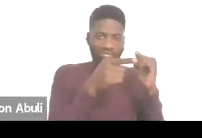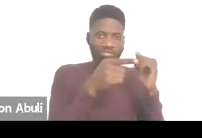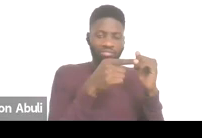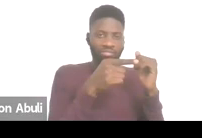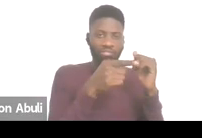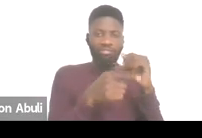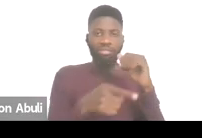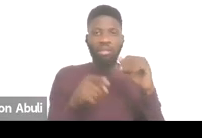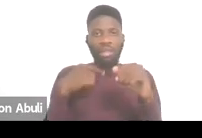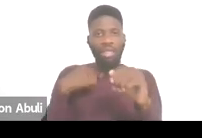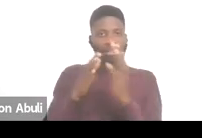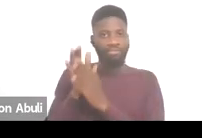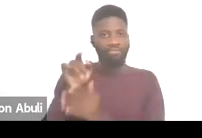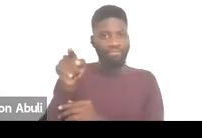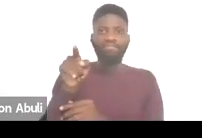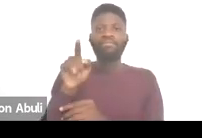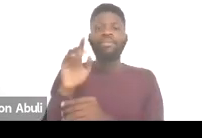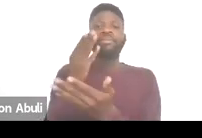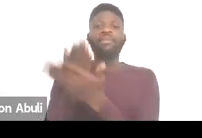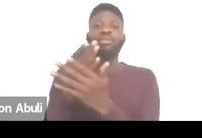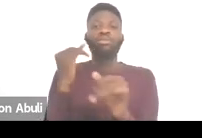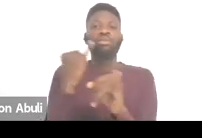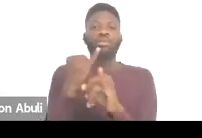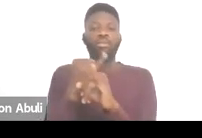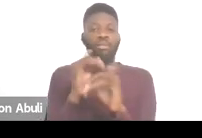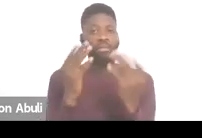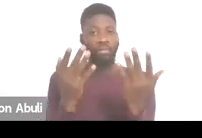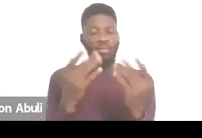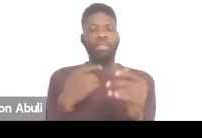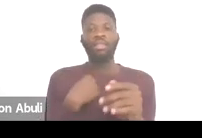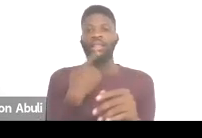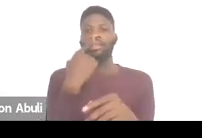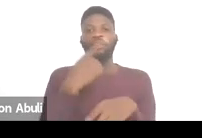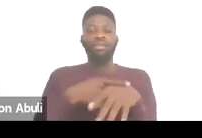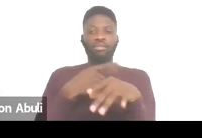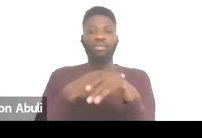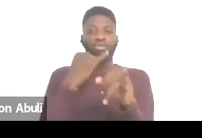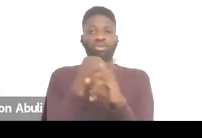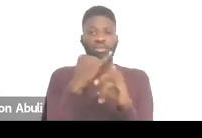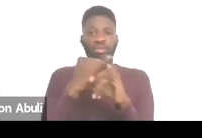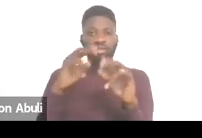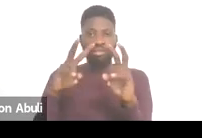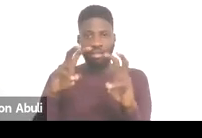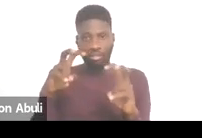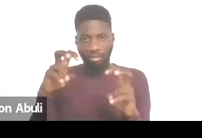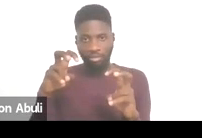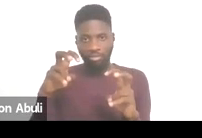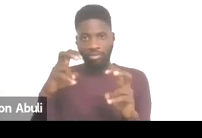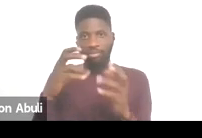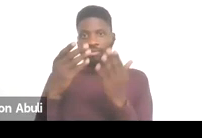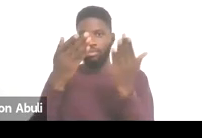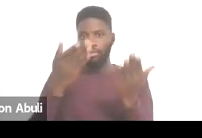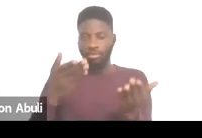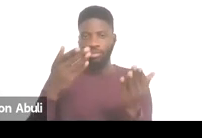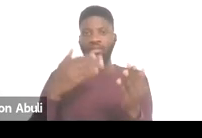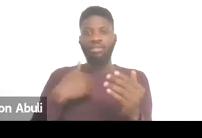in? And when we were talking about job search, let me just go to that slide so that we can look at it. There is something